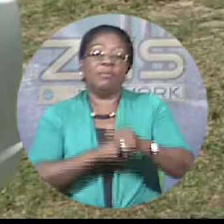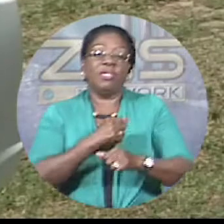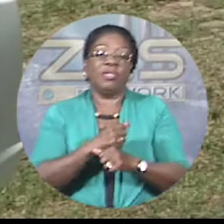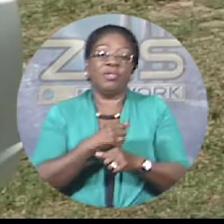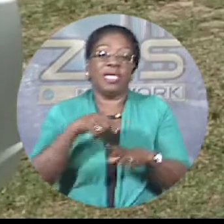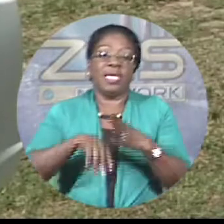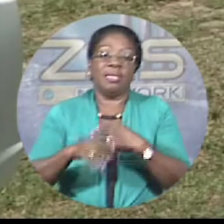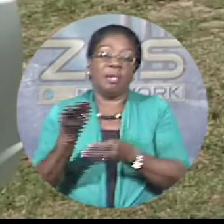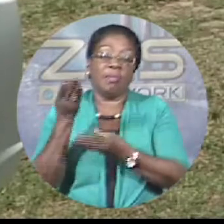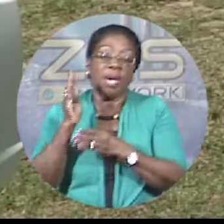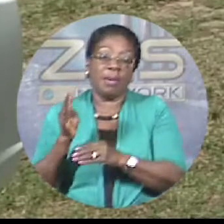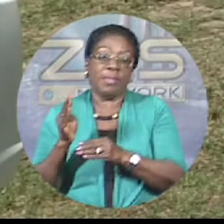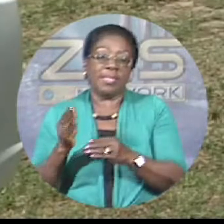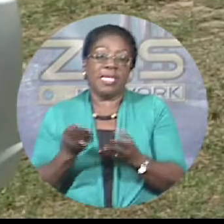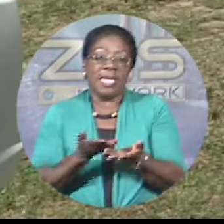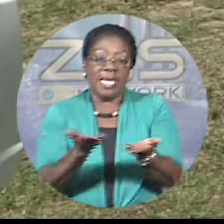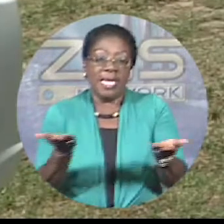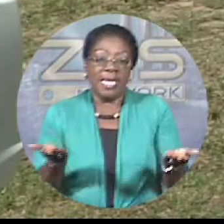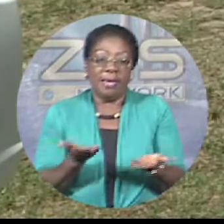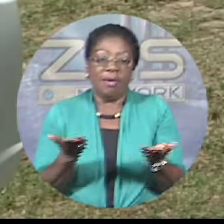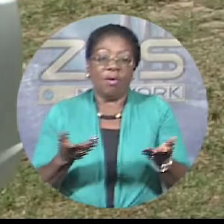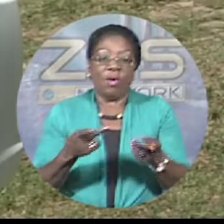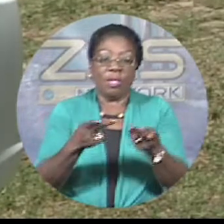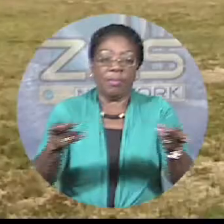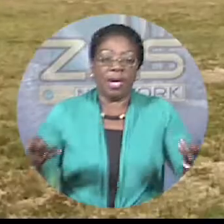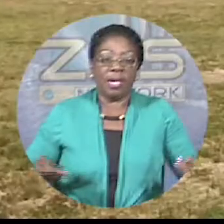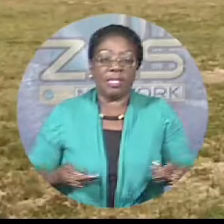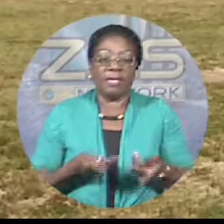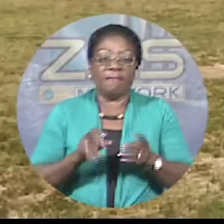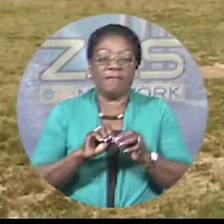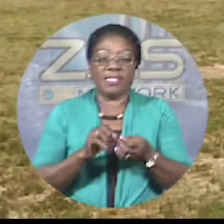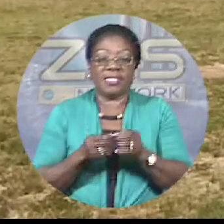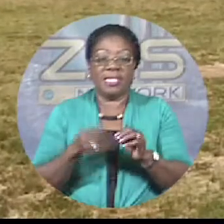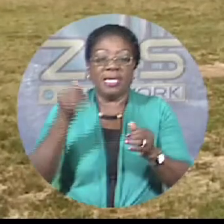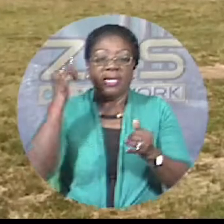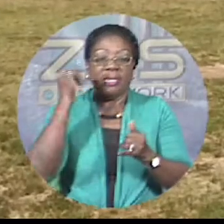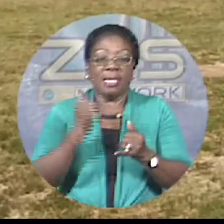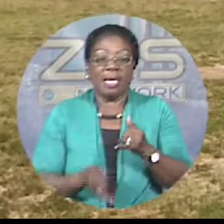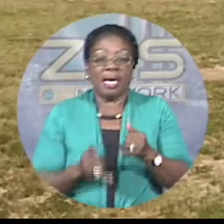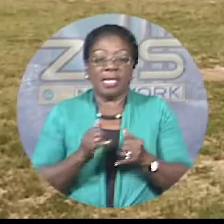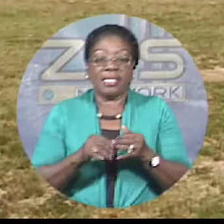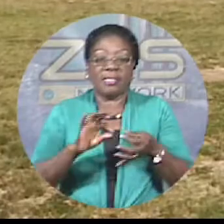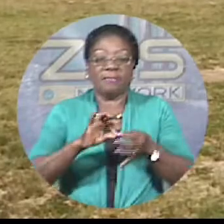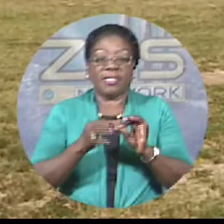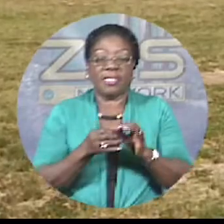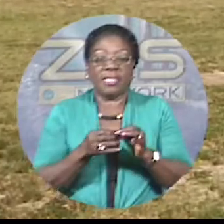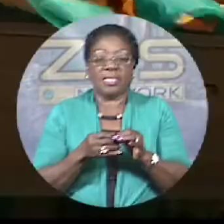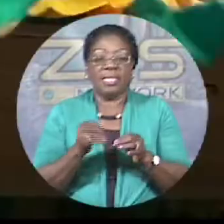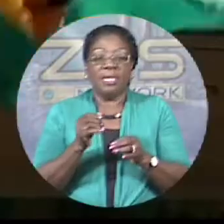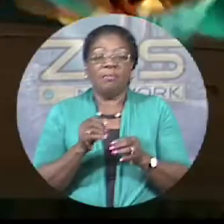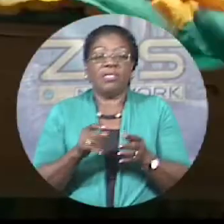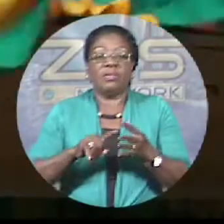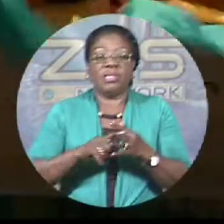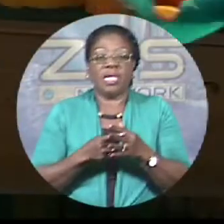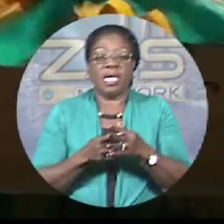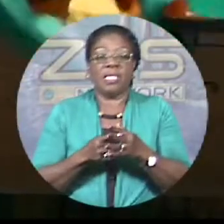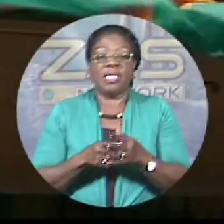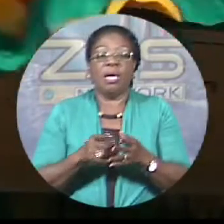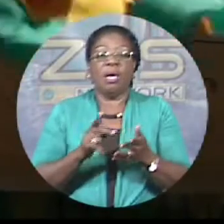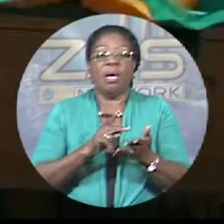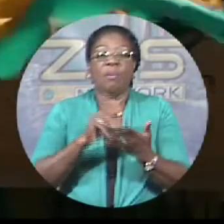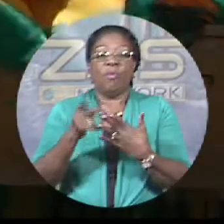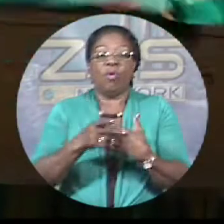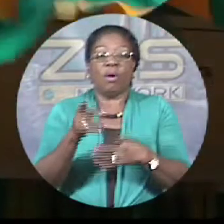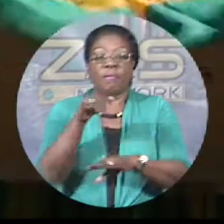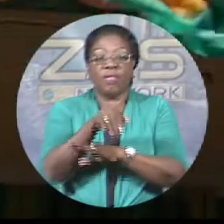Park, they are getting ready, putting the last finishing touches here to get ready for the ecumenical service tonight, which will be followed by independence